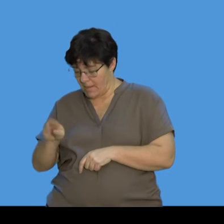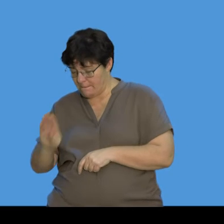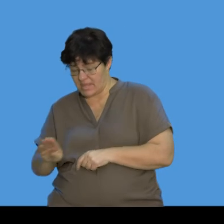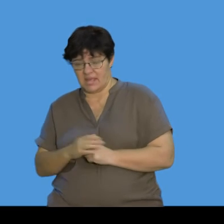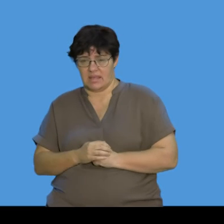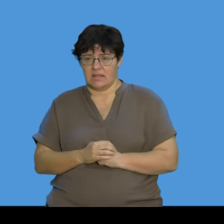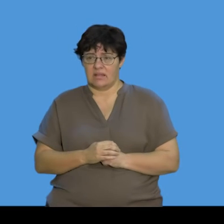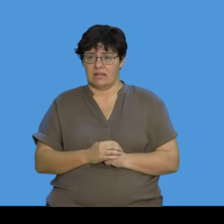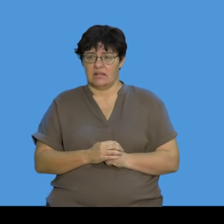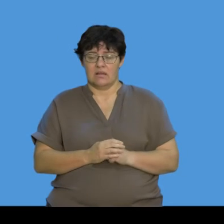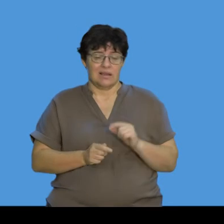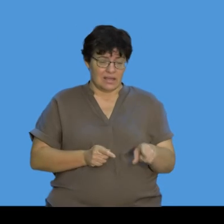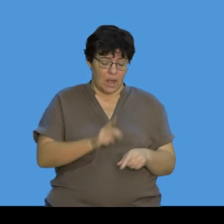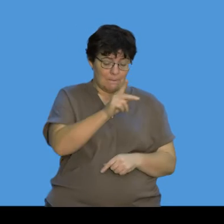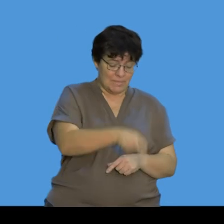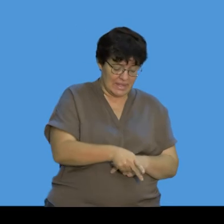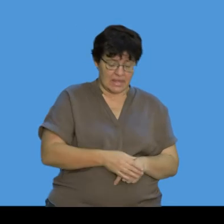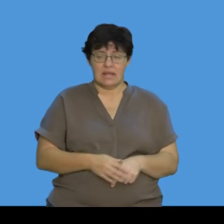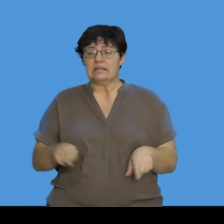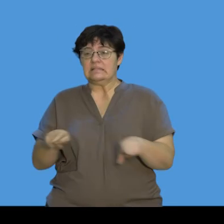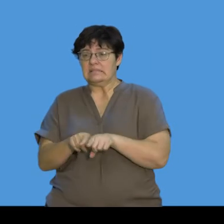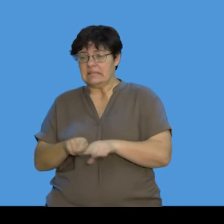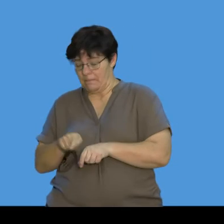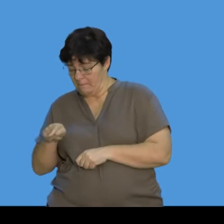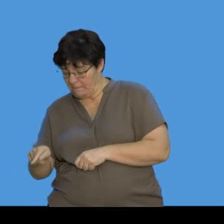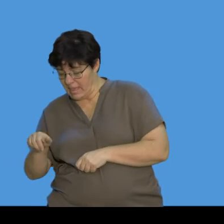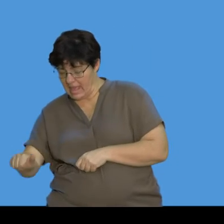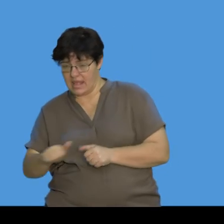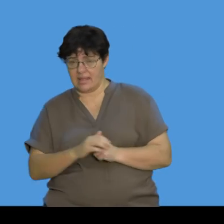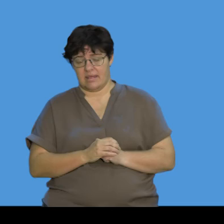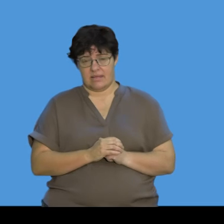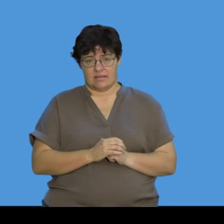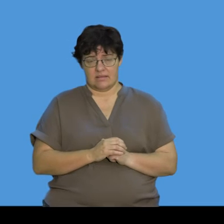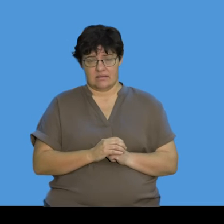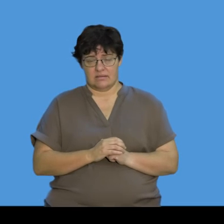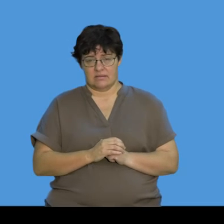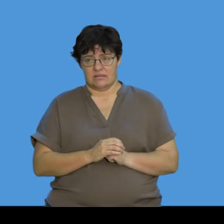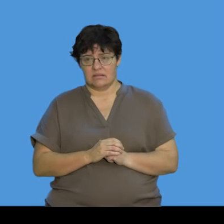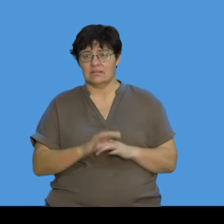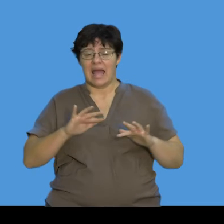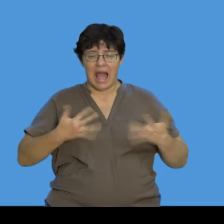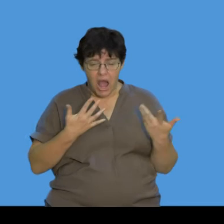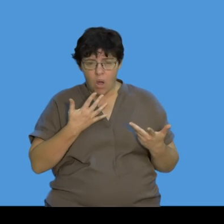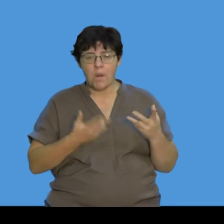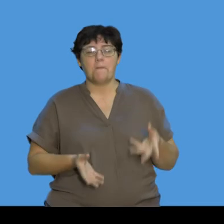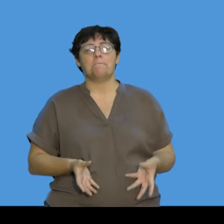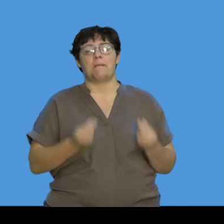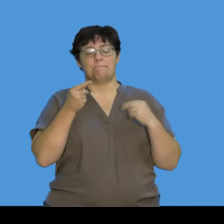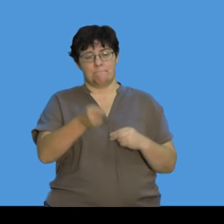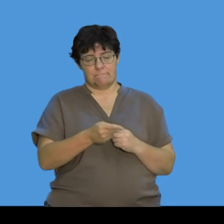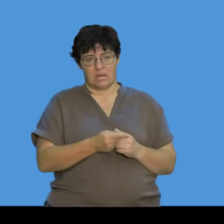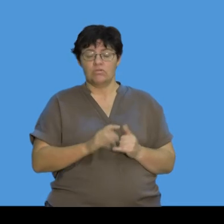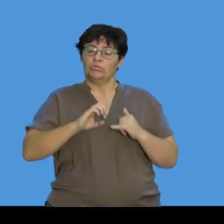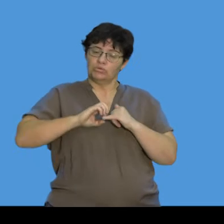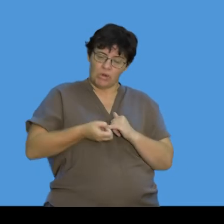angle at B. And then the angle at P must be equal to the angle at A. So you see, that's how you just gauge